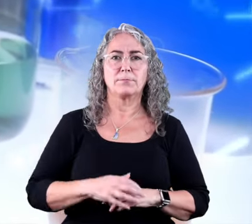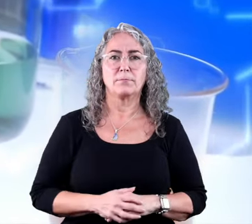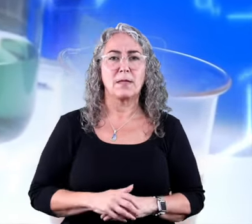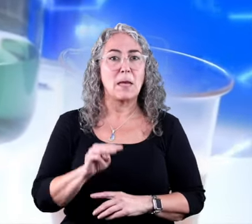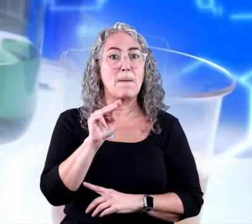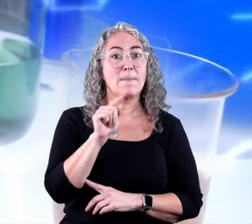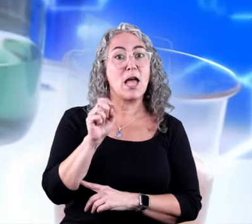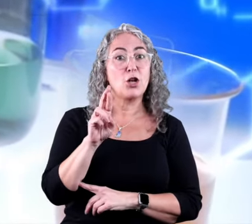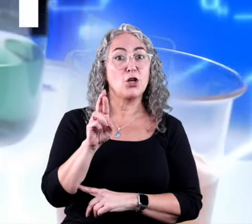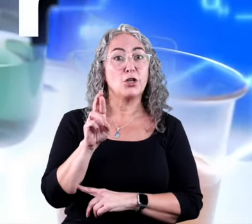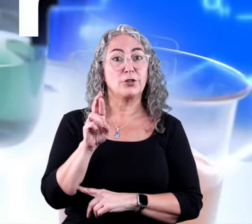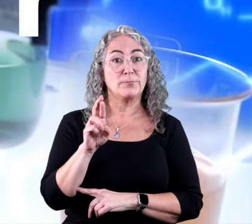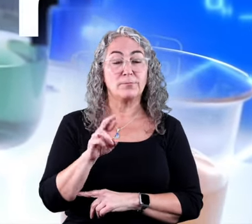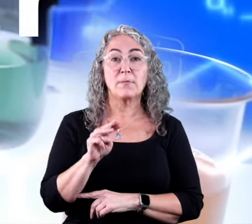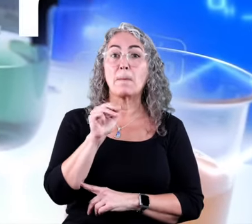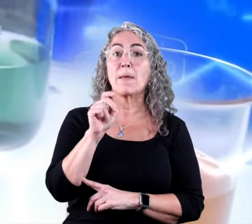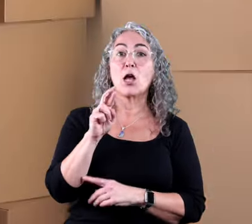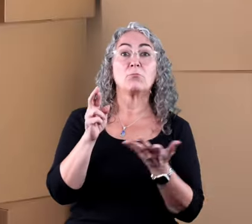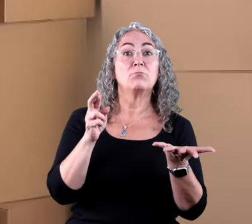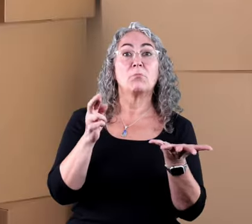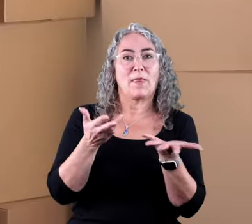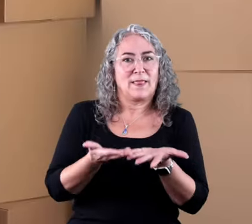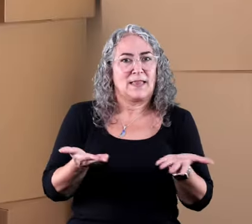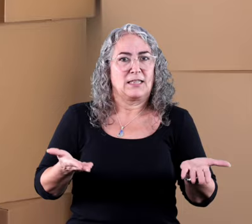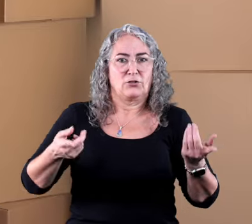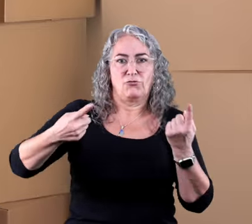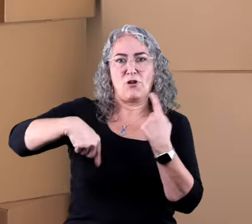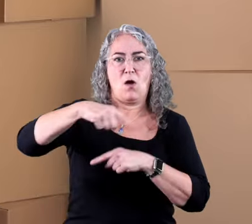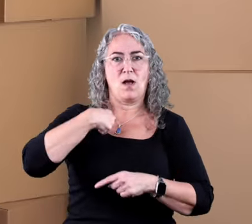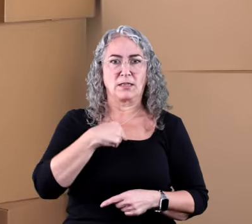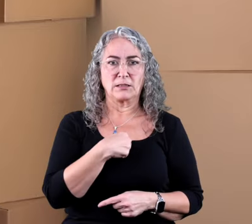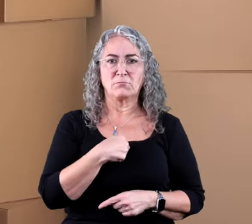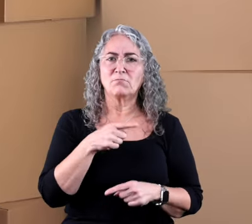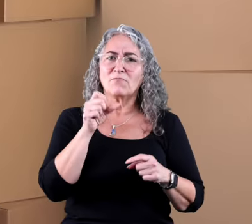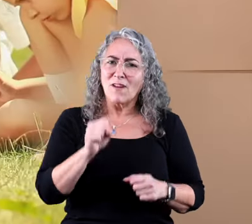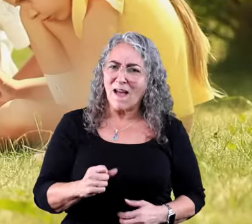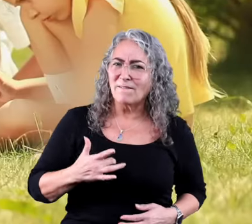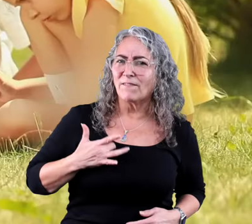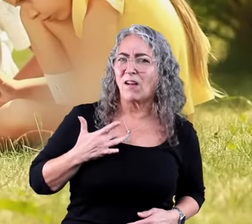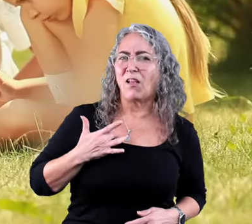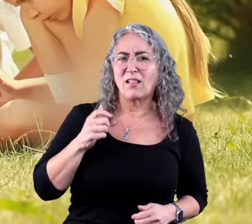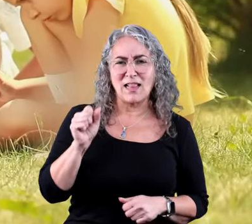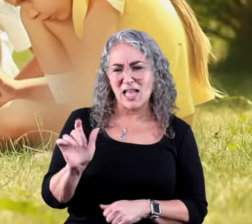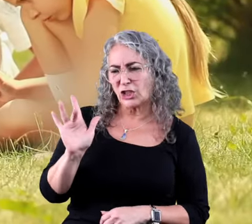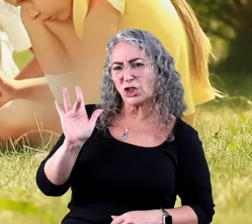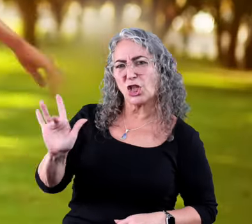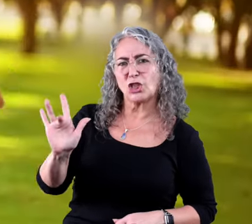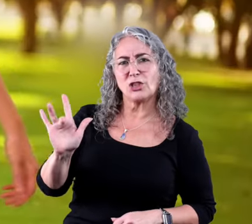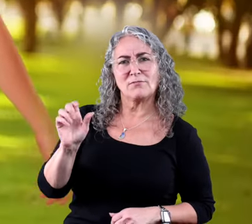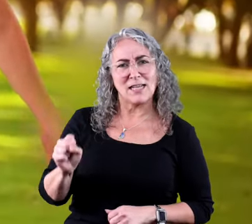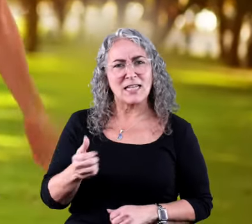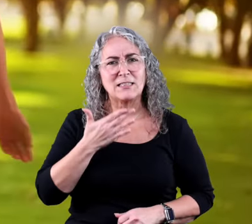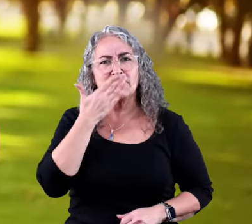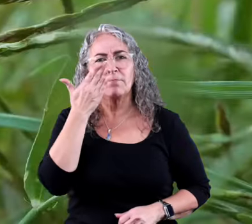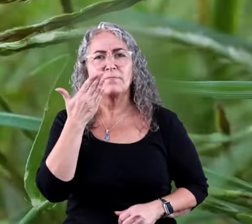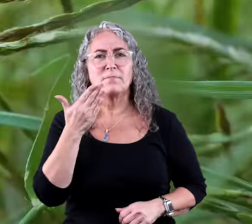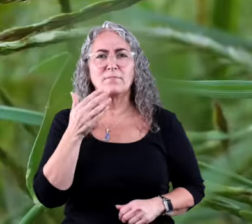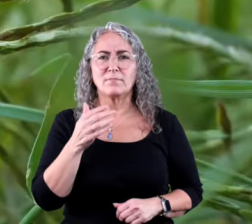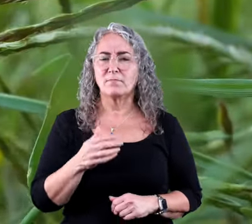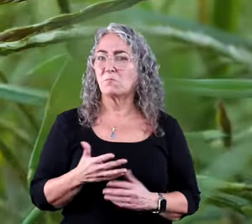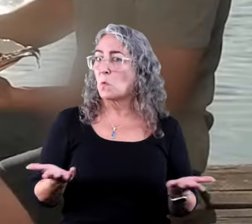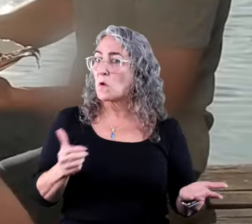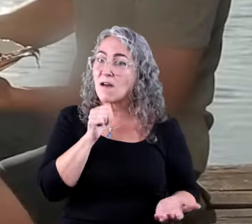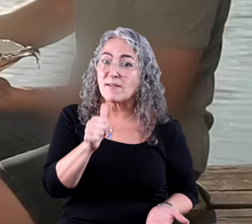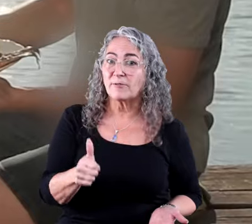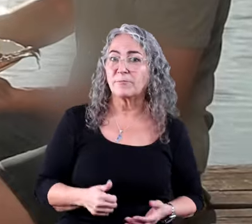up space. Matter. Matter is all around us, whether you can see it, feel it, touch